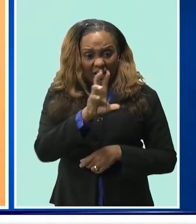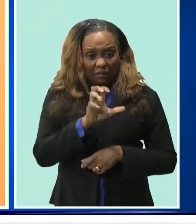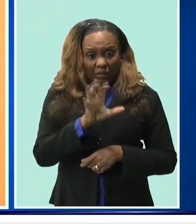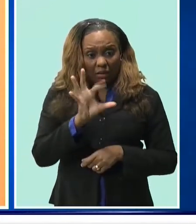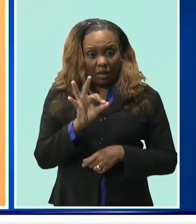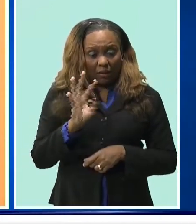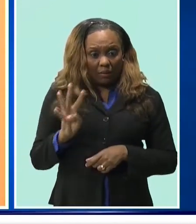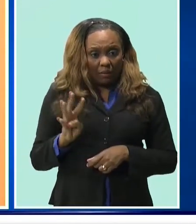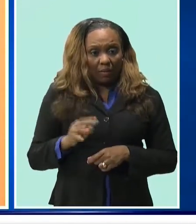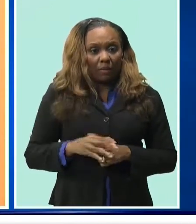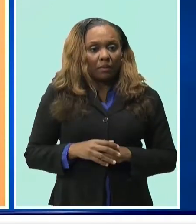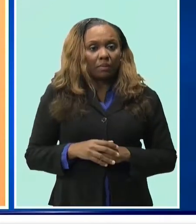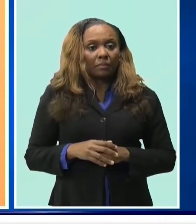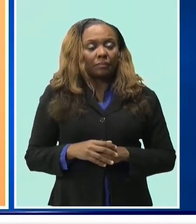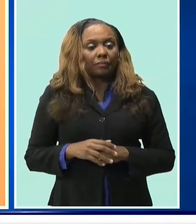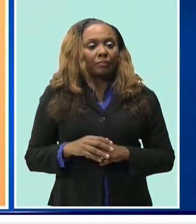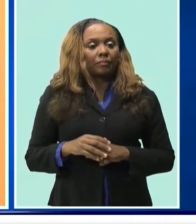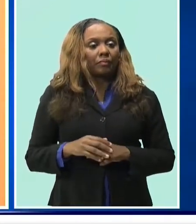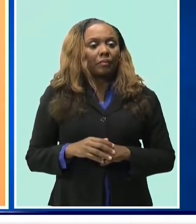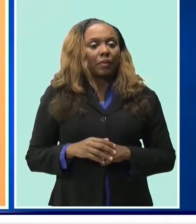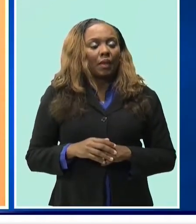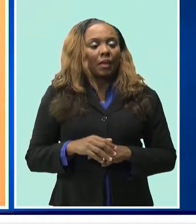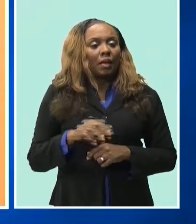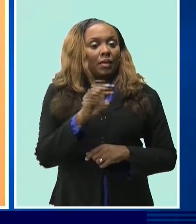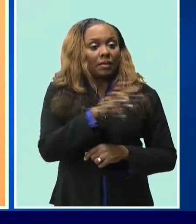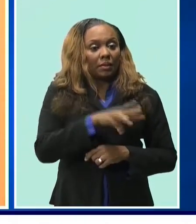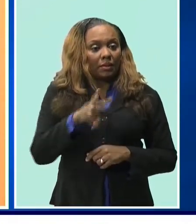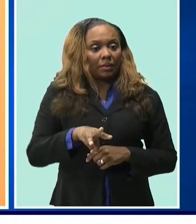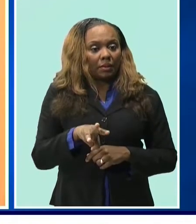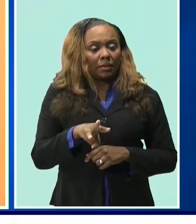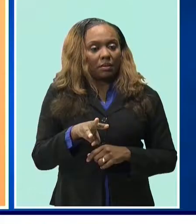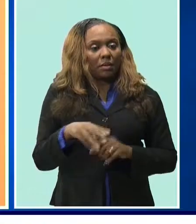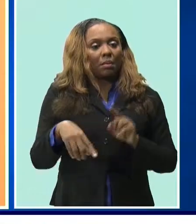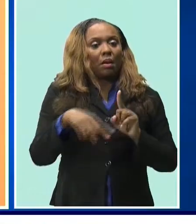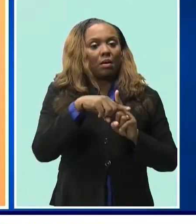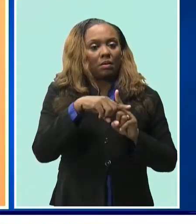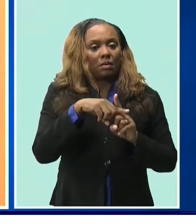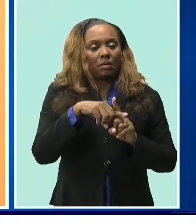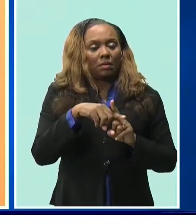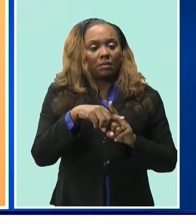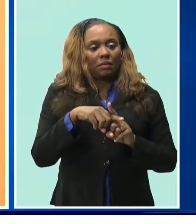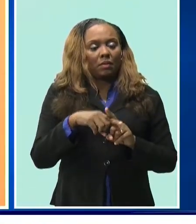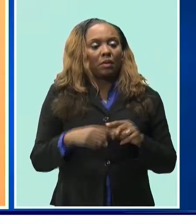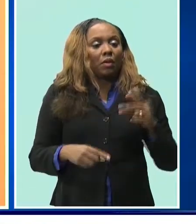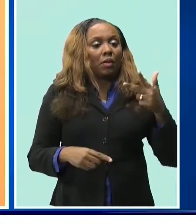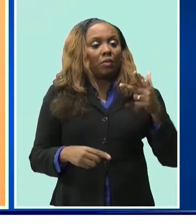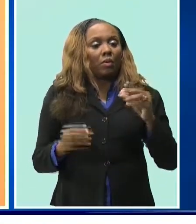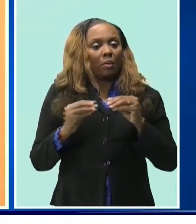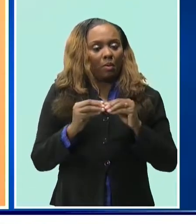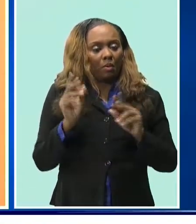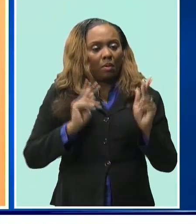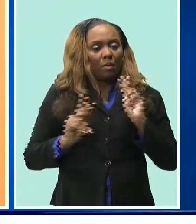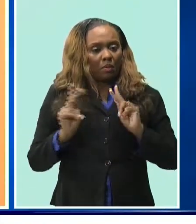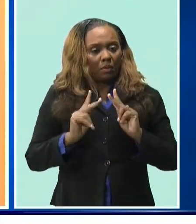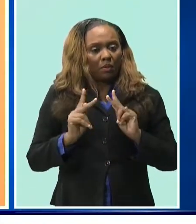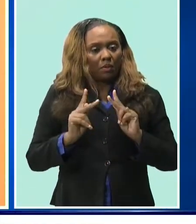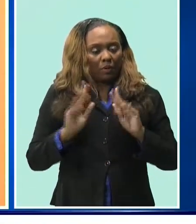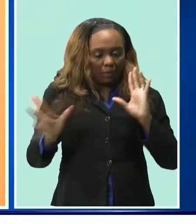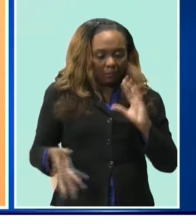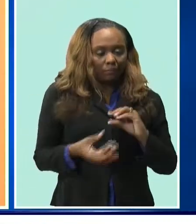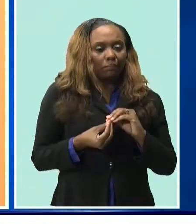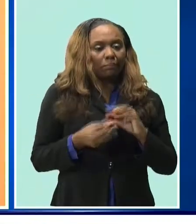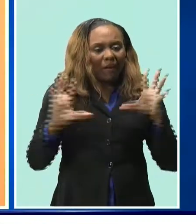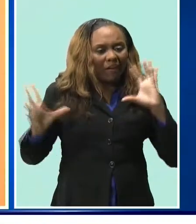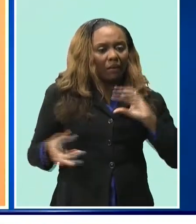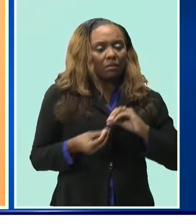We have diagnosed 66 positive cases, so this is an increase of 3 over yesterday's total when